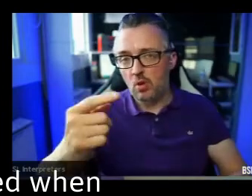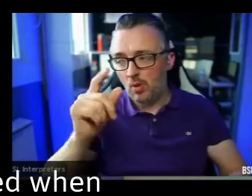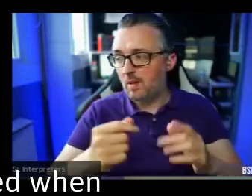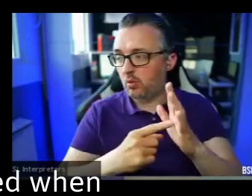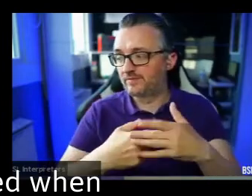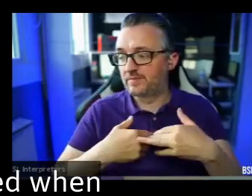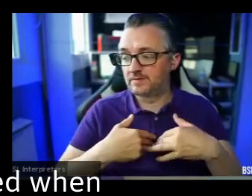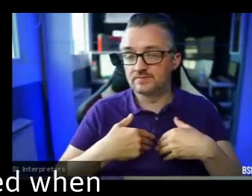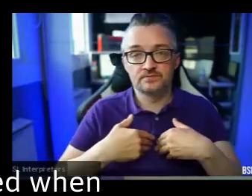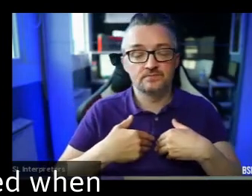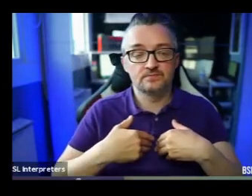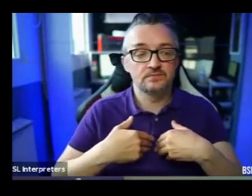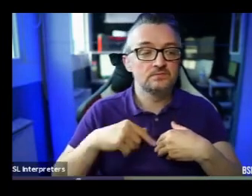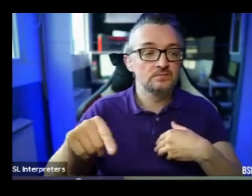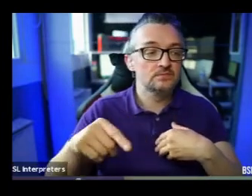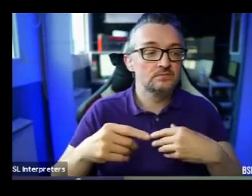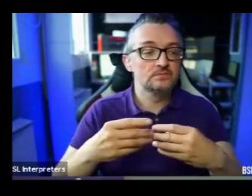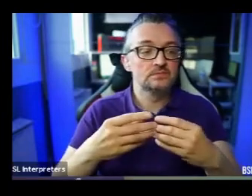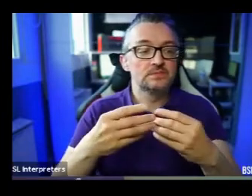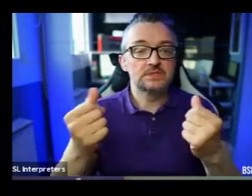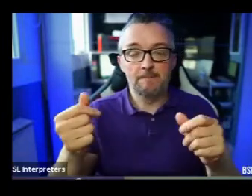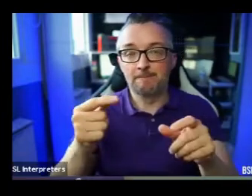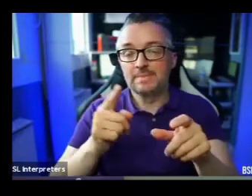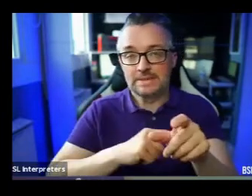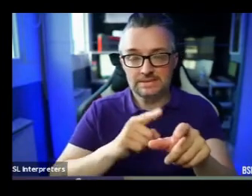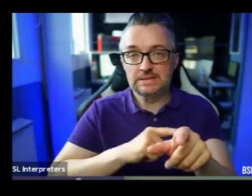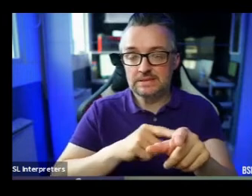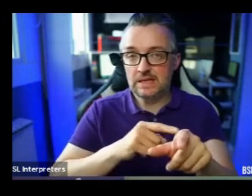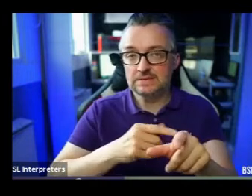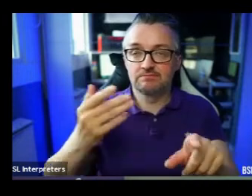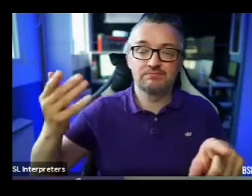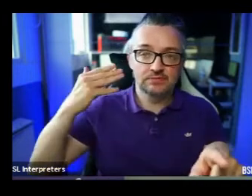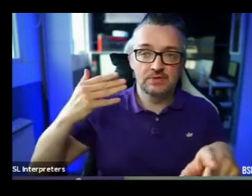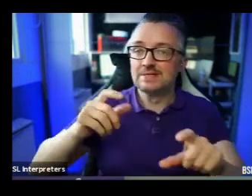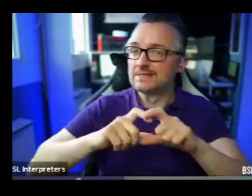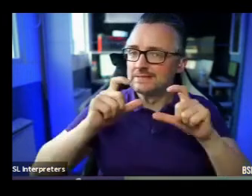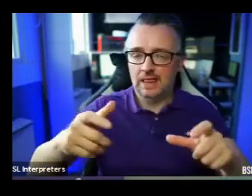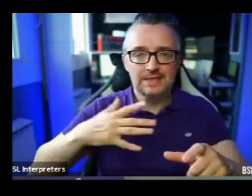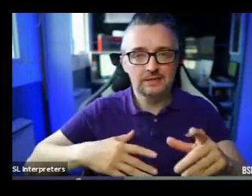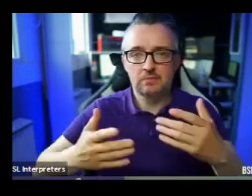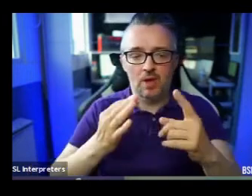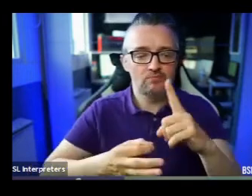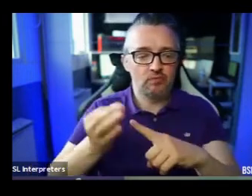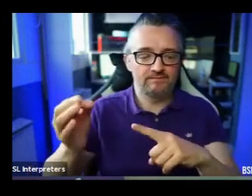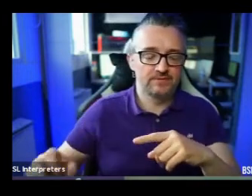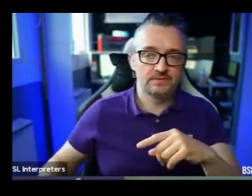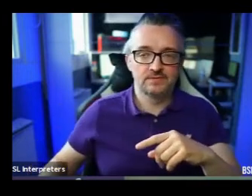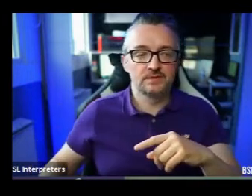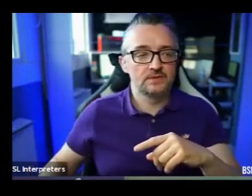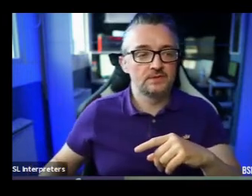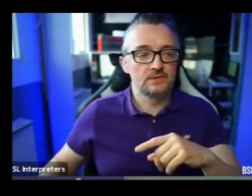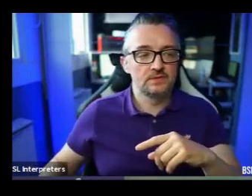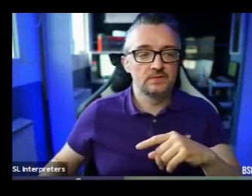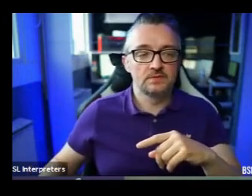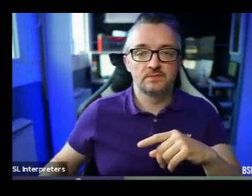what mattered to me. So that was some years ago, but we still have lots to improve. At IHI,